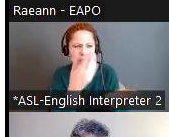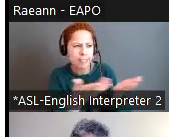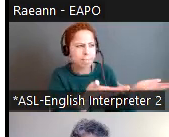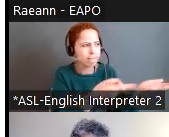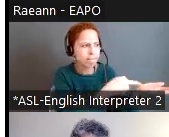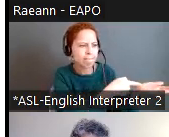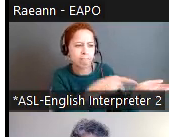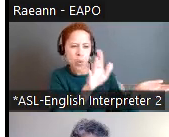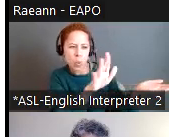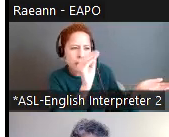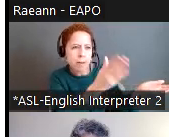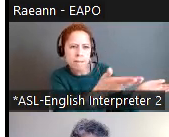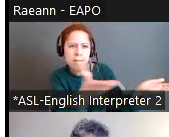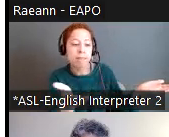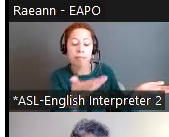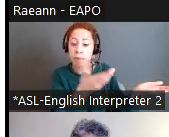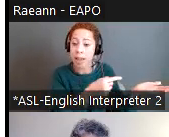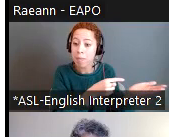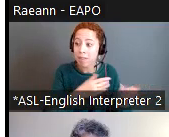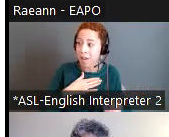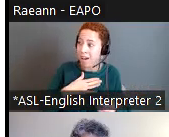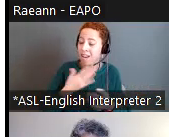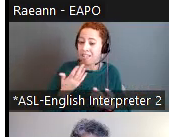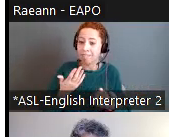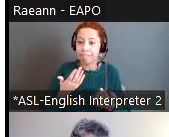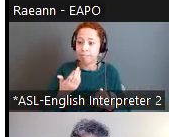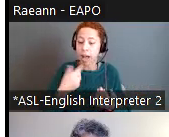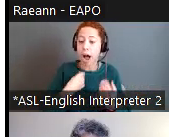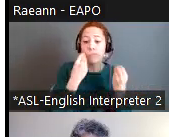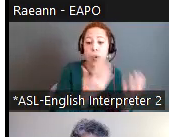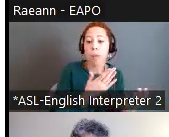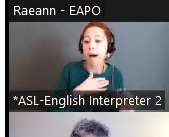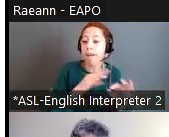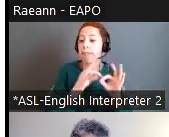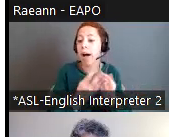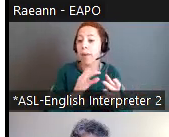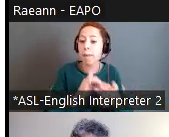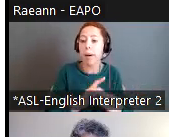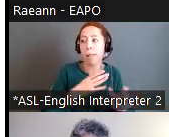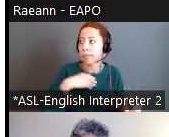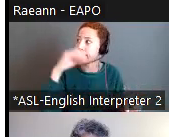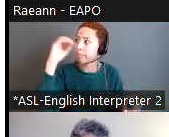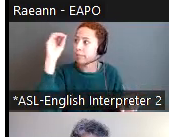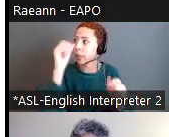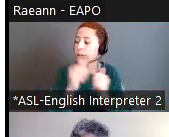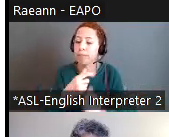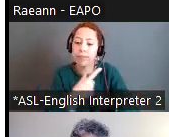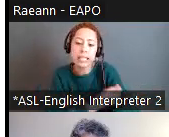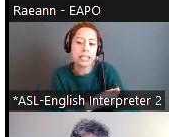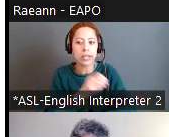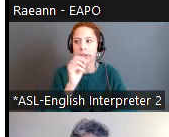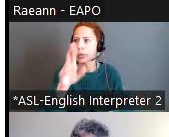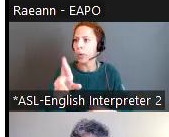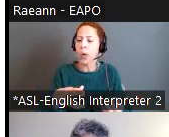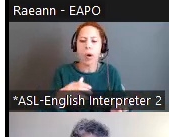care home? Have you ever talked to a family member about vaccines? It's difficult for one person to know all of your wishes